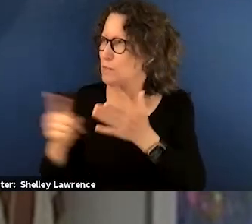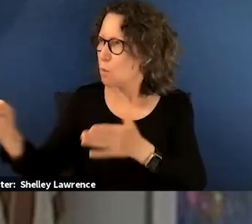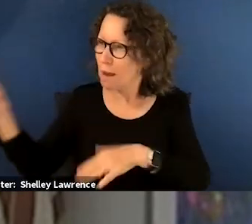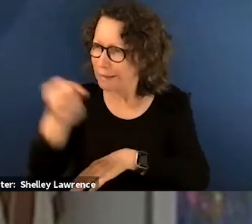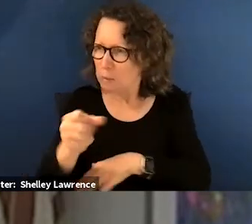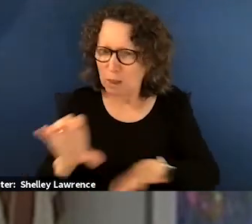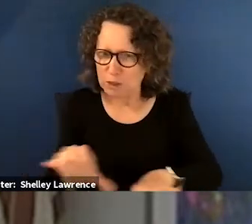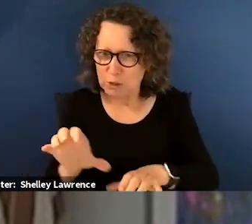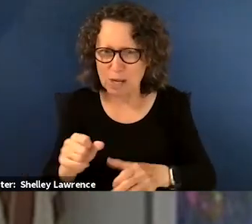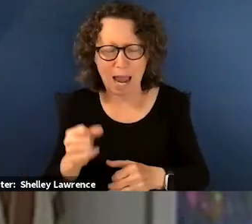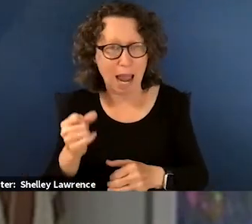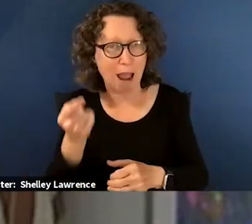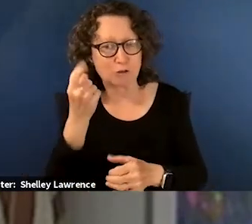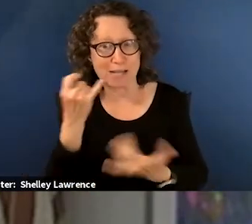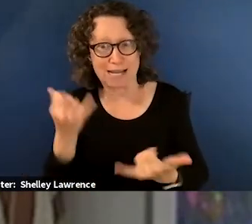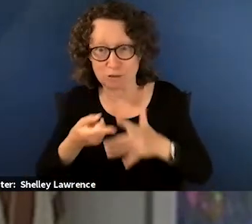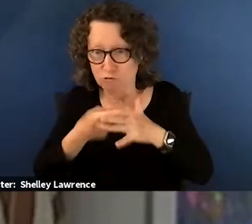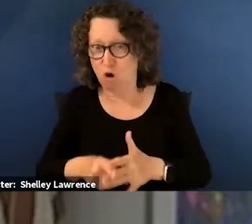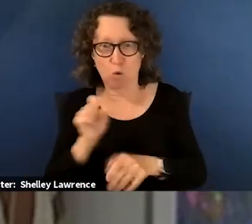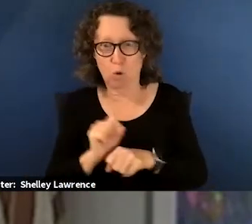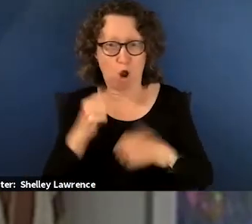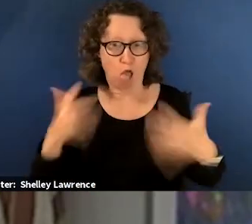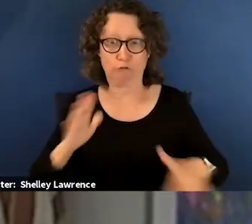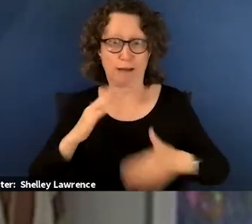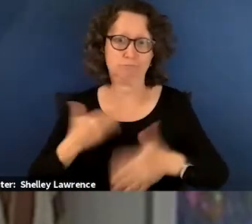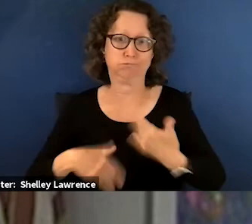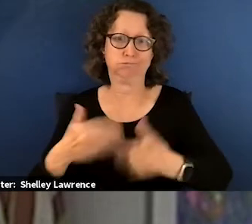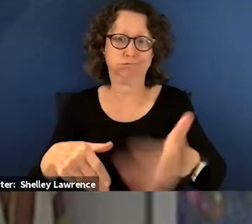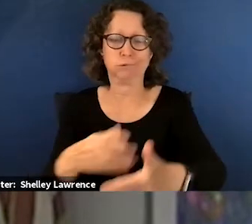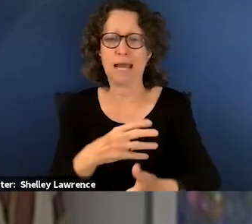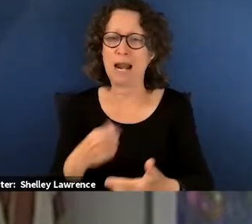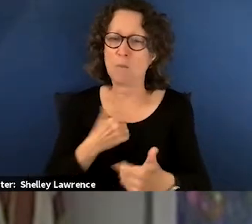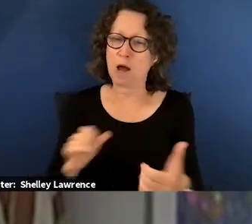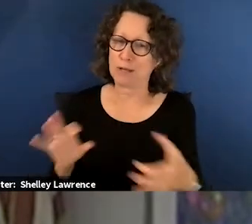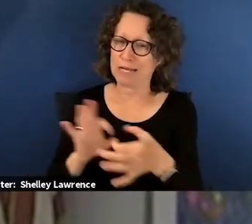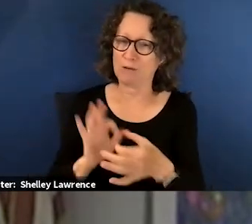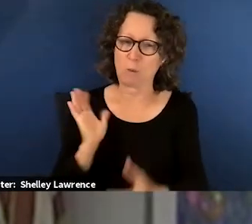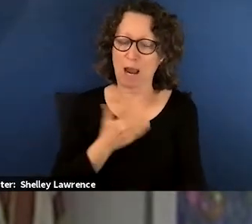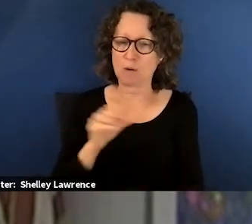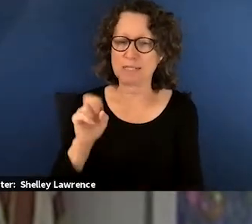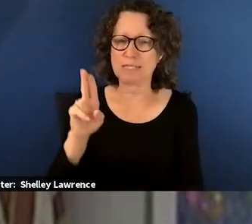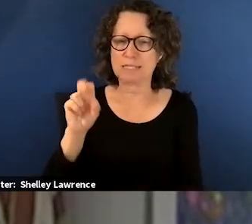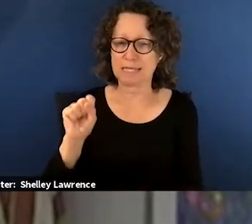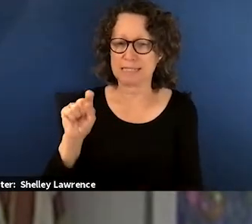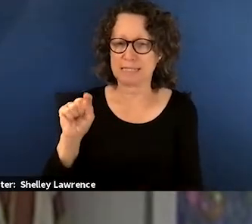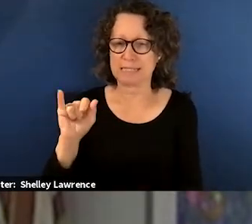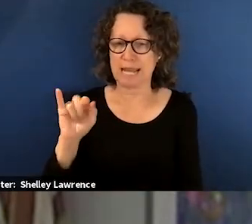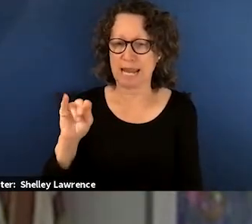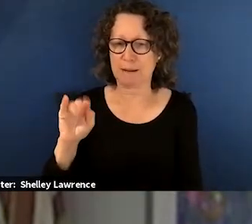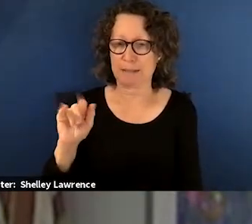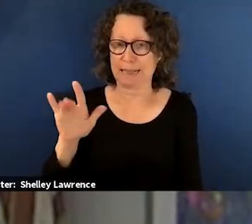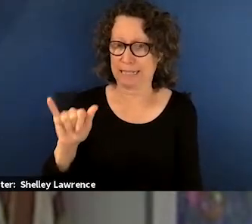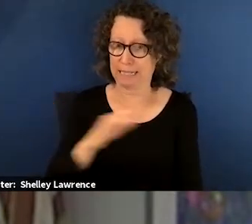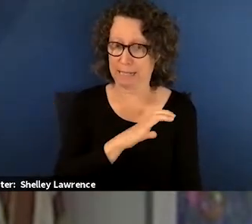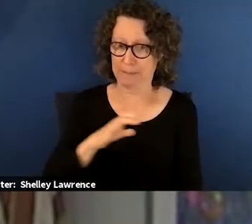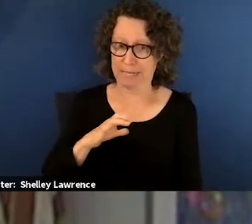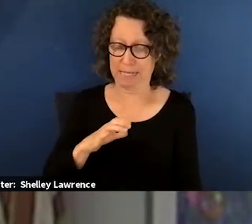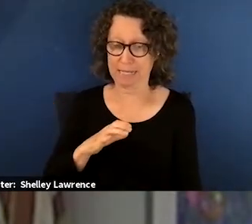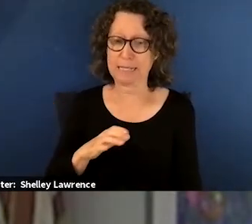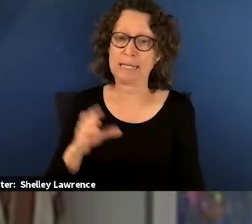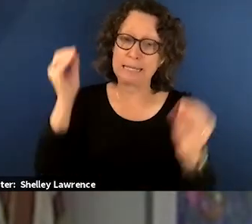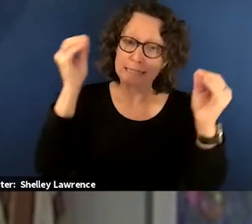understand he's already up and running. So, and also want to connect him to our Sustainability Committee, which is teachers,